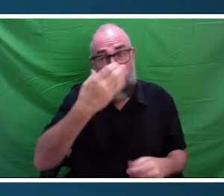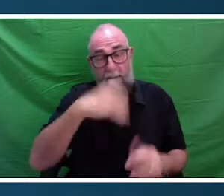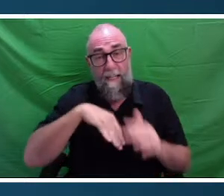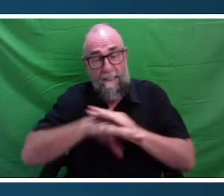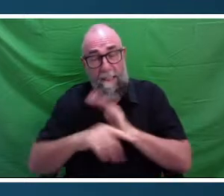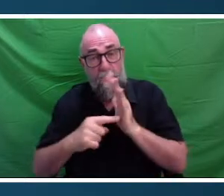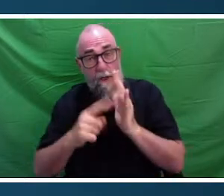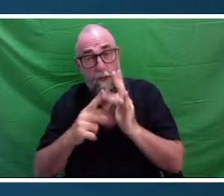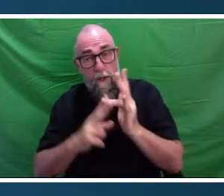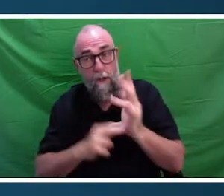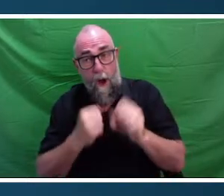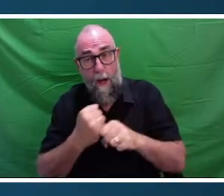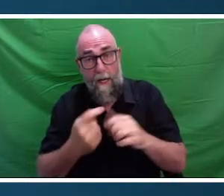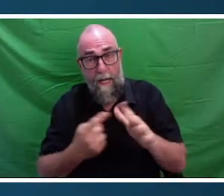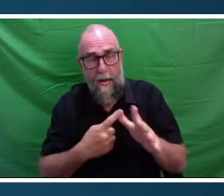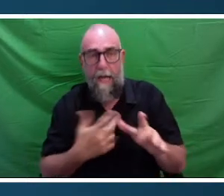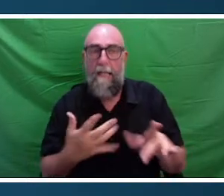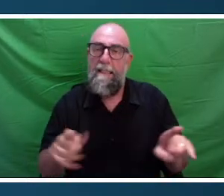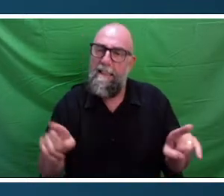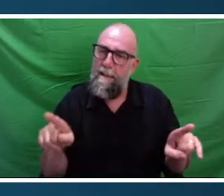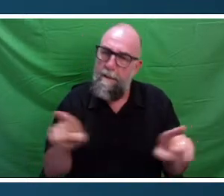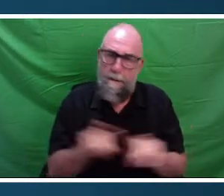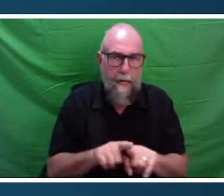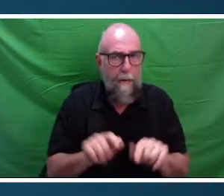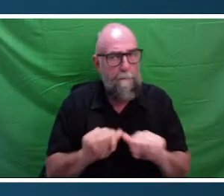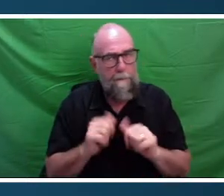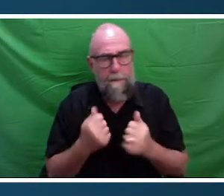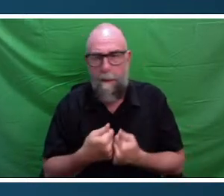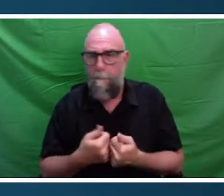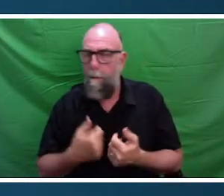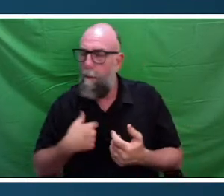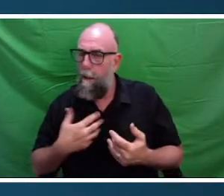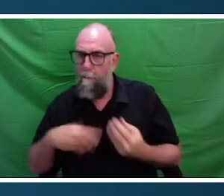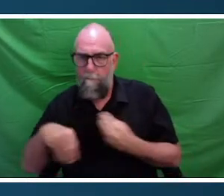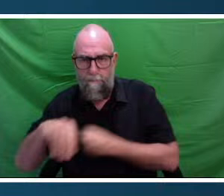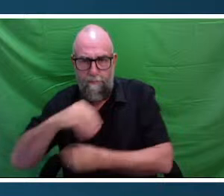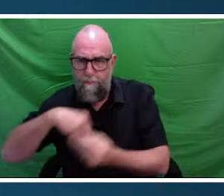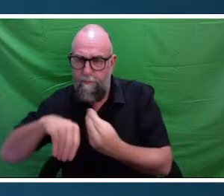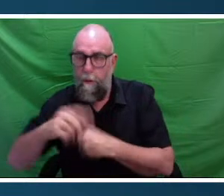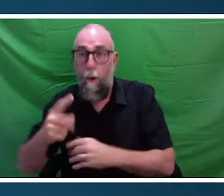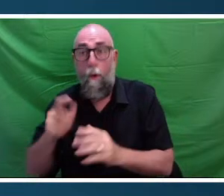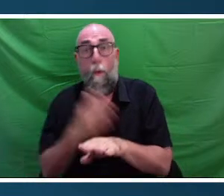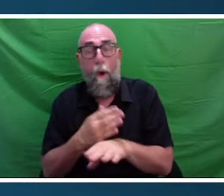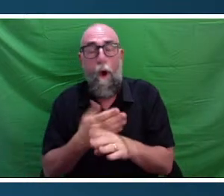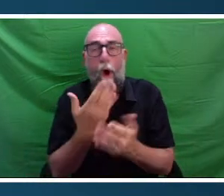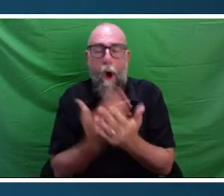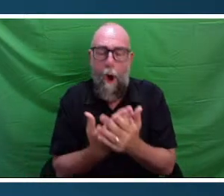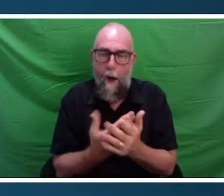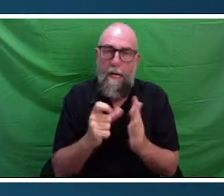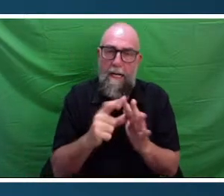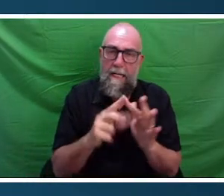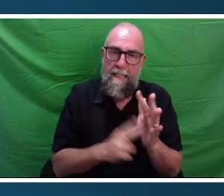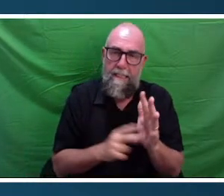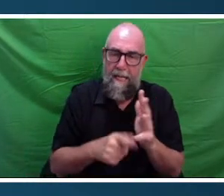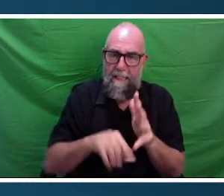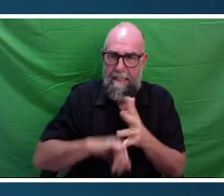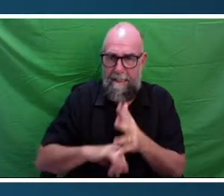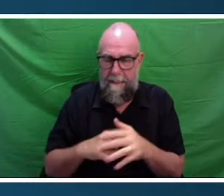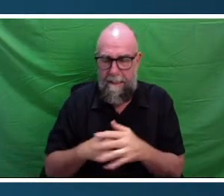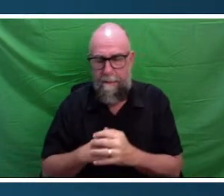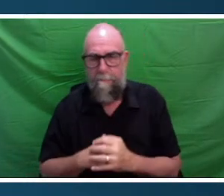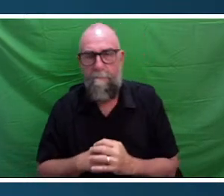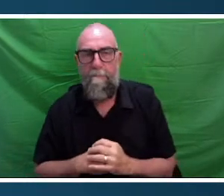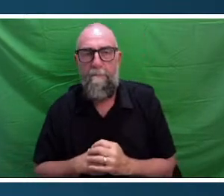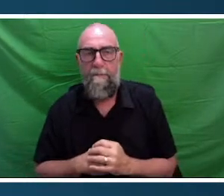stats office and survey firm that did the census around the same time. And so we had lots of quality controls in place, both in terms